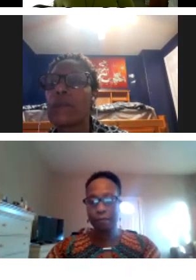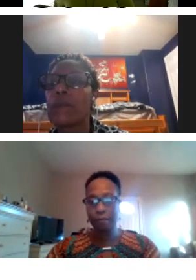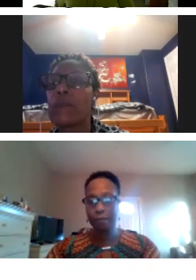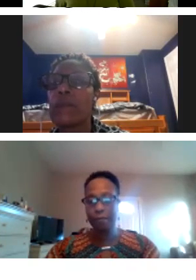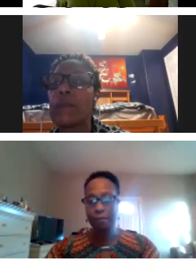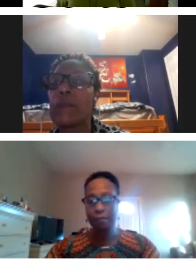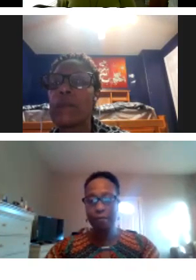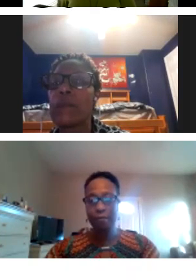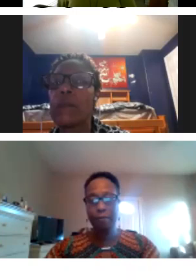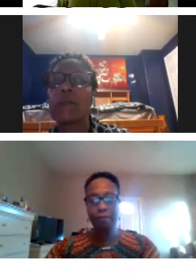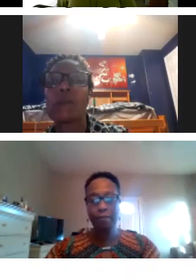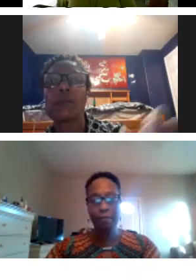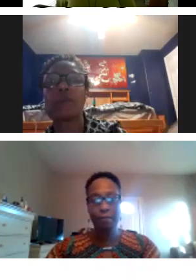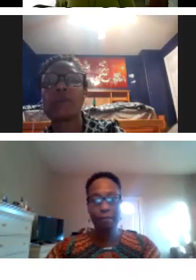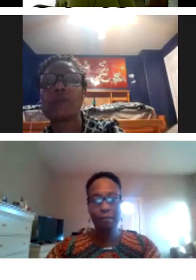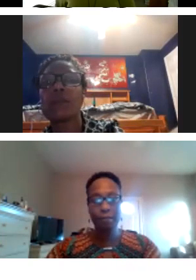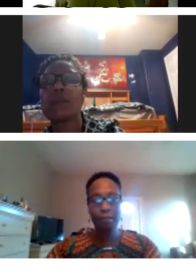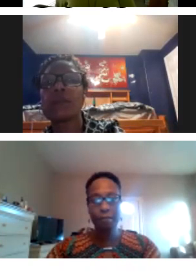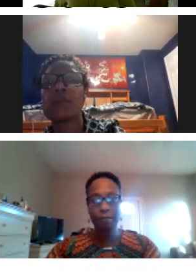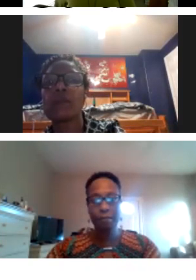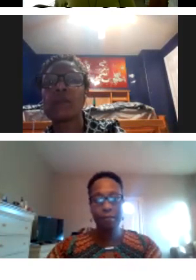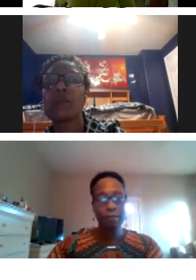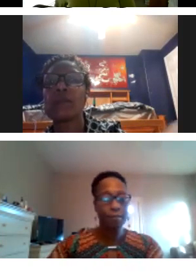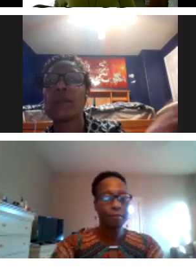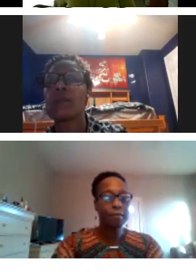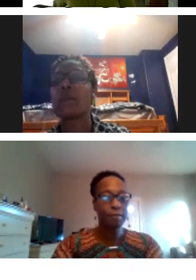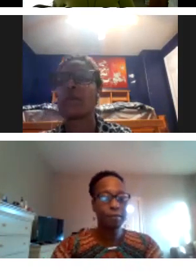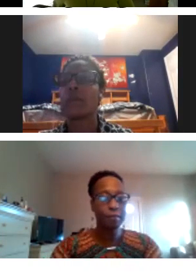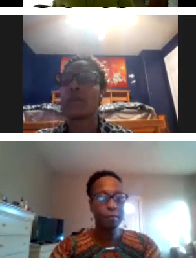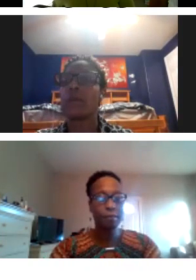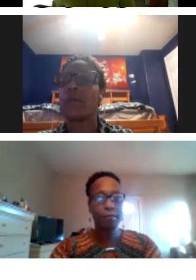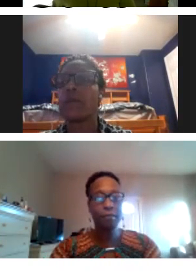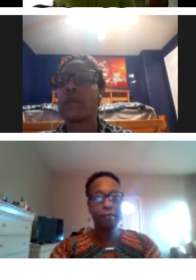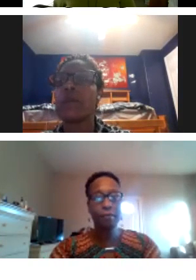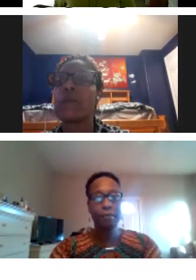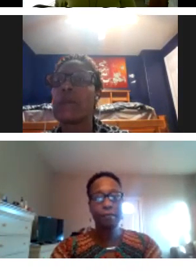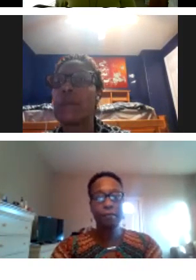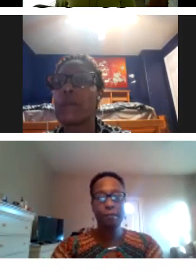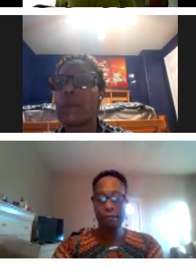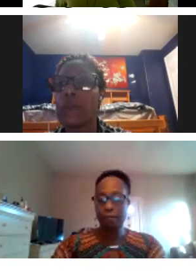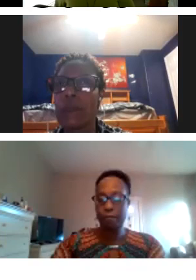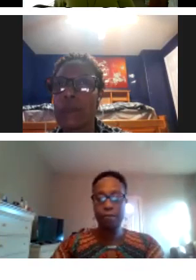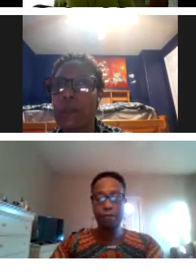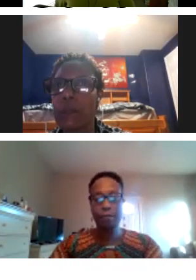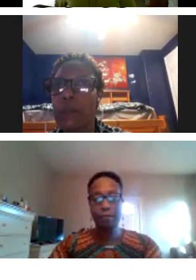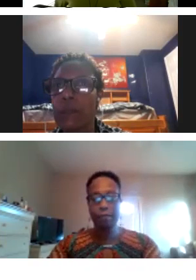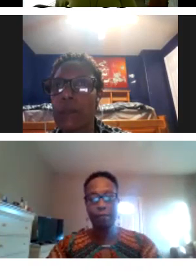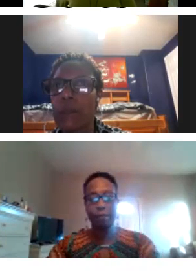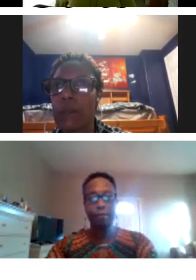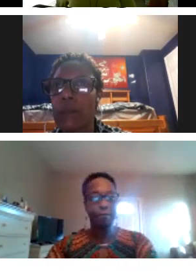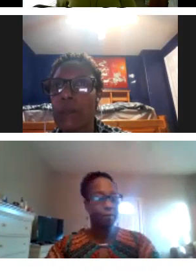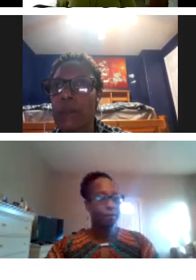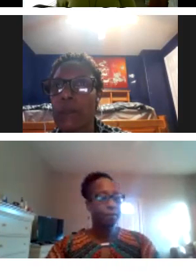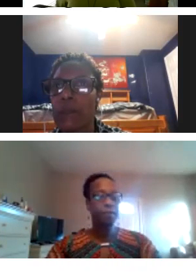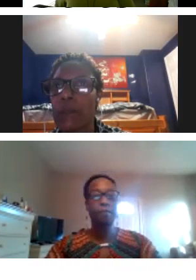Instead, what it is it's we end the epidemic by talking about giving people access to healthcare, especially women with HIV